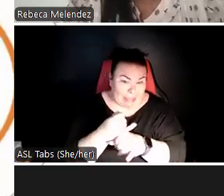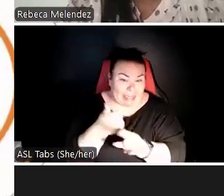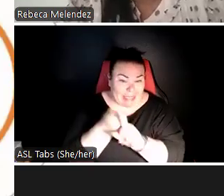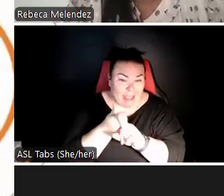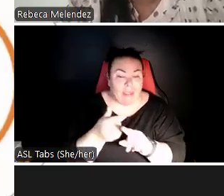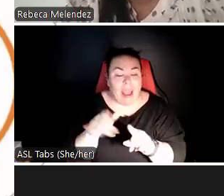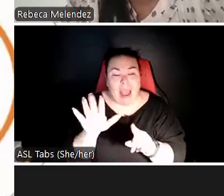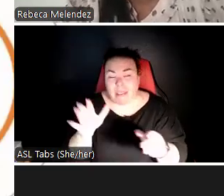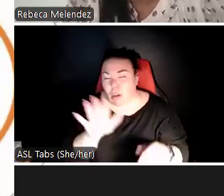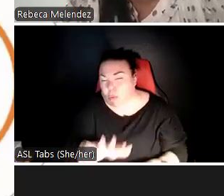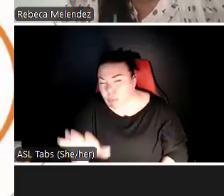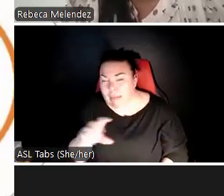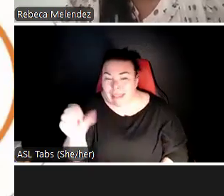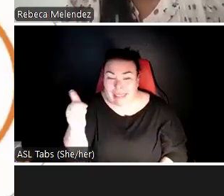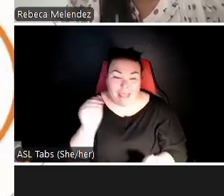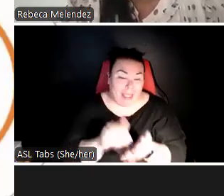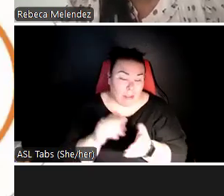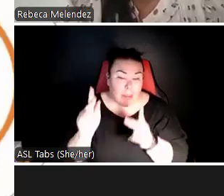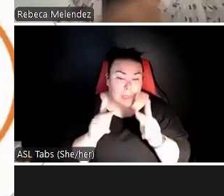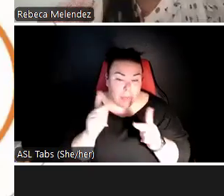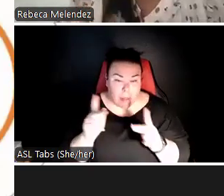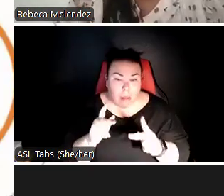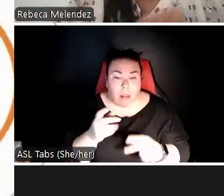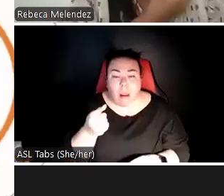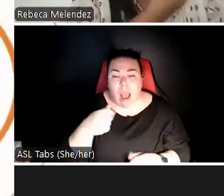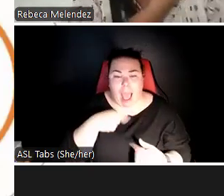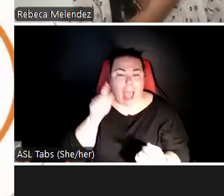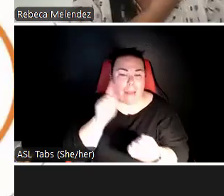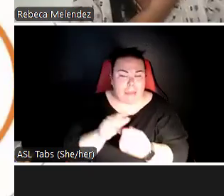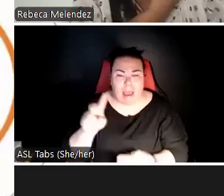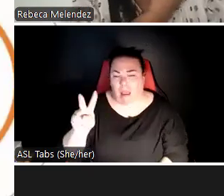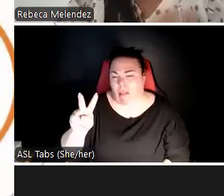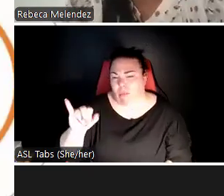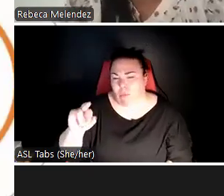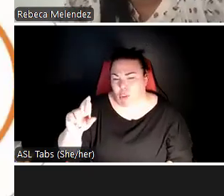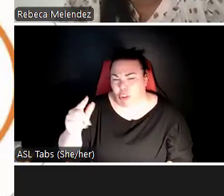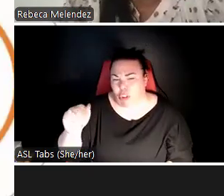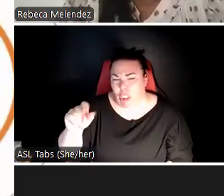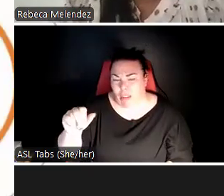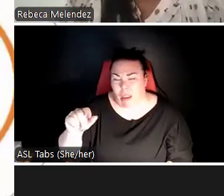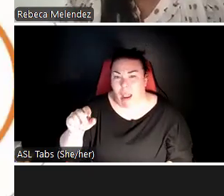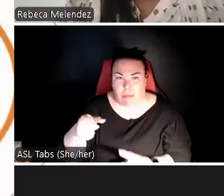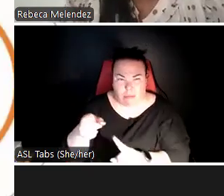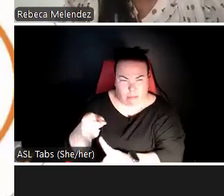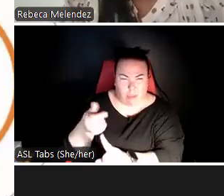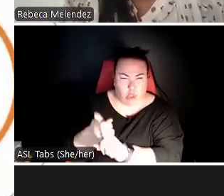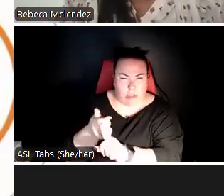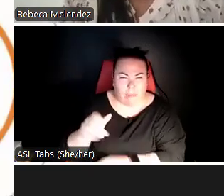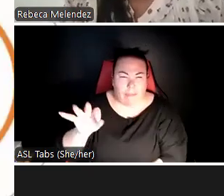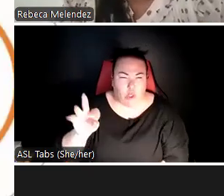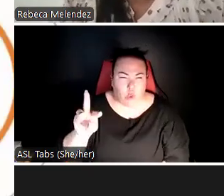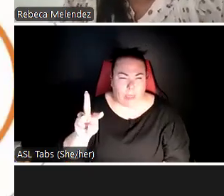that began 11 years ago. And the grant was a seed for us to be able to go in and begin dialogue